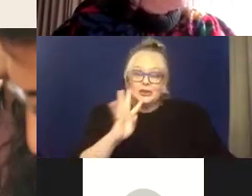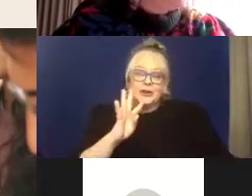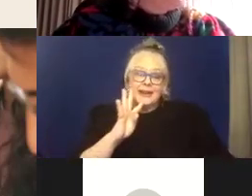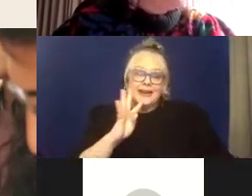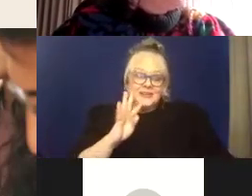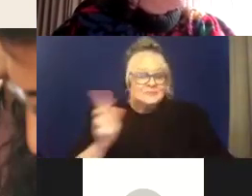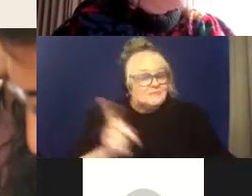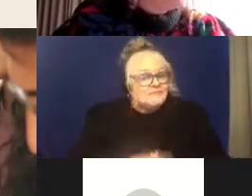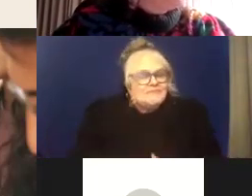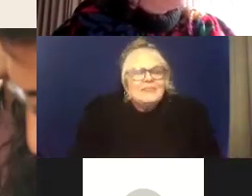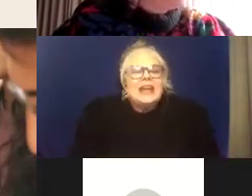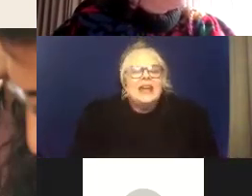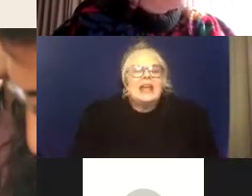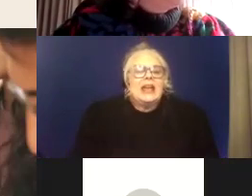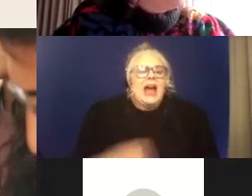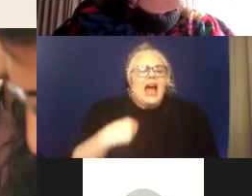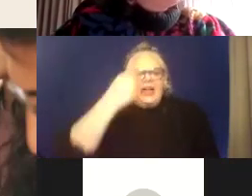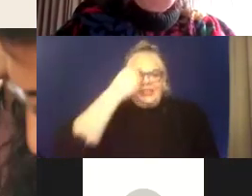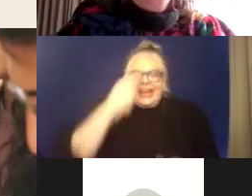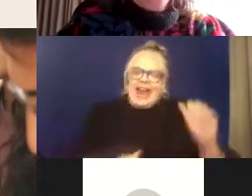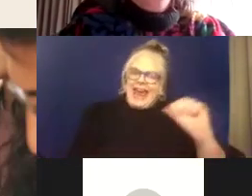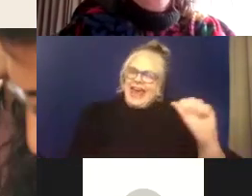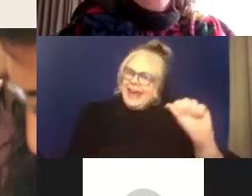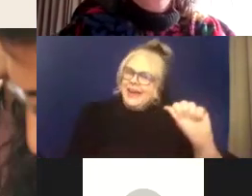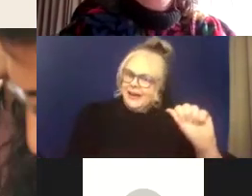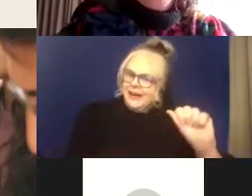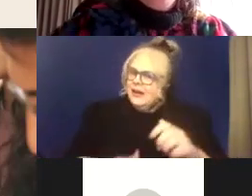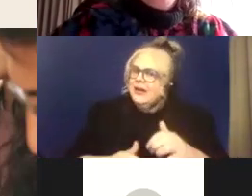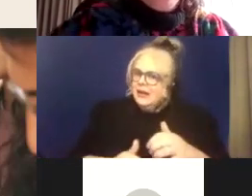Pretty much A so far.